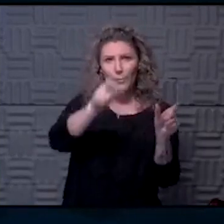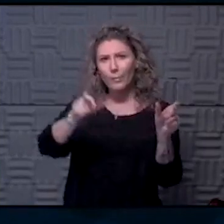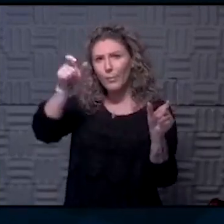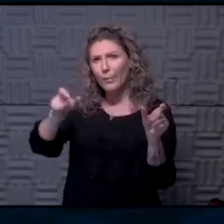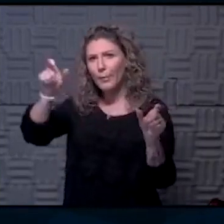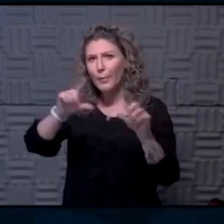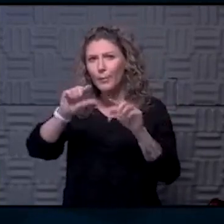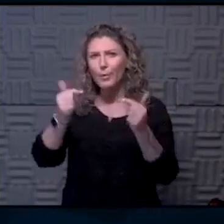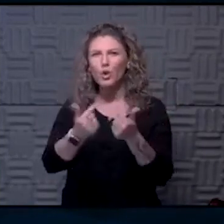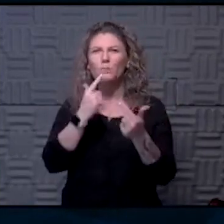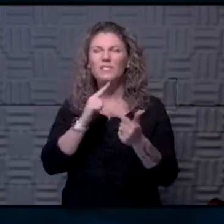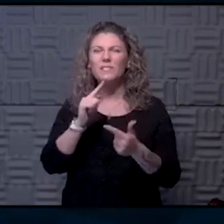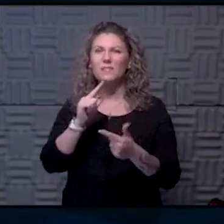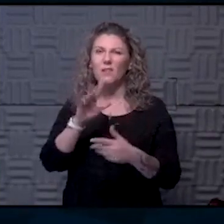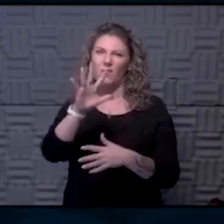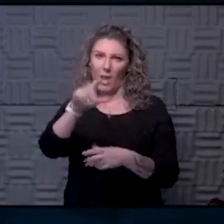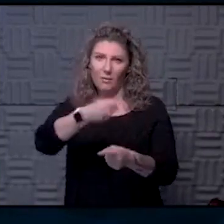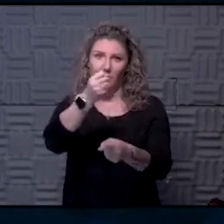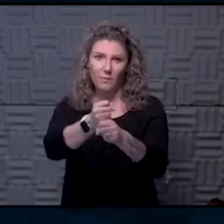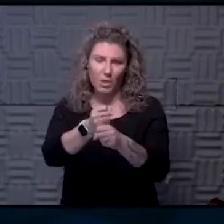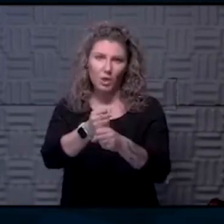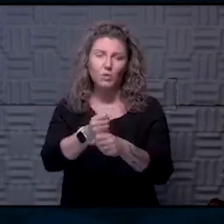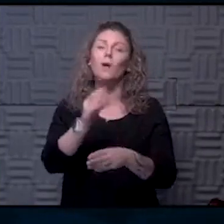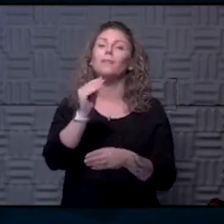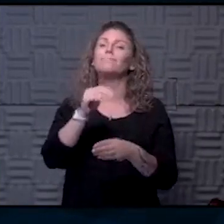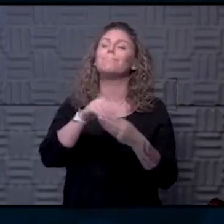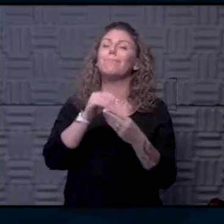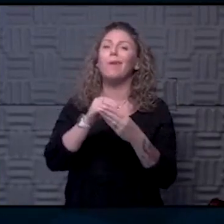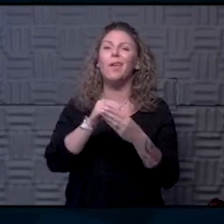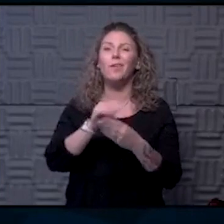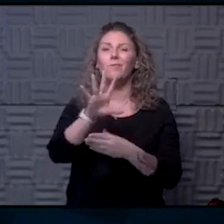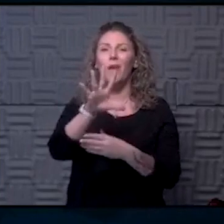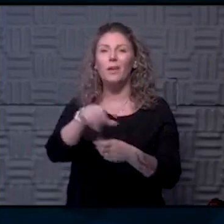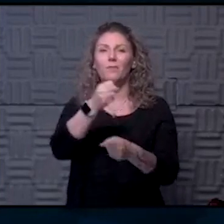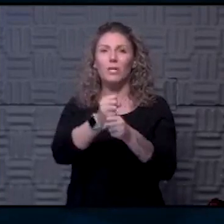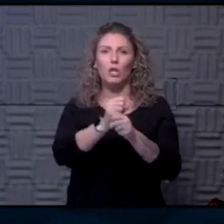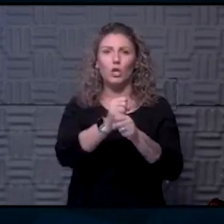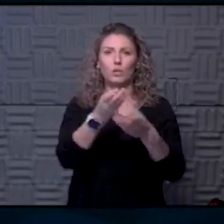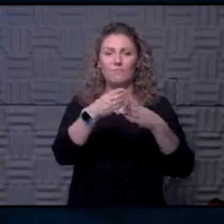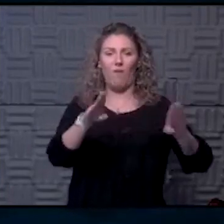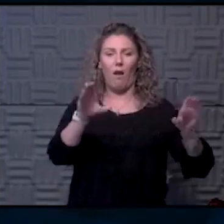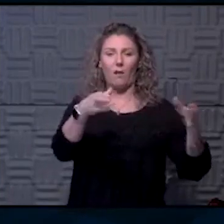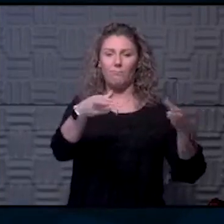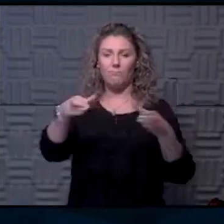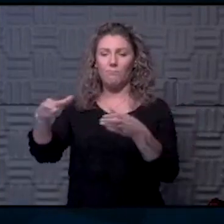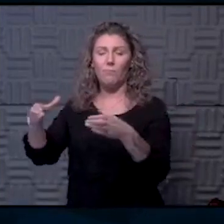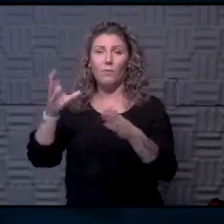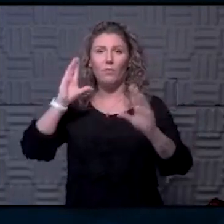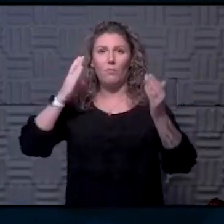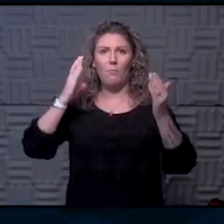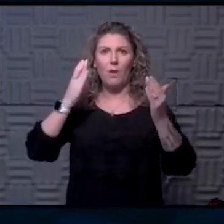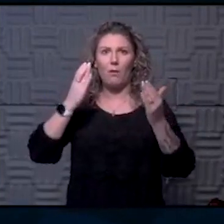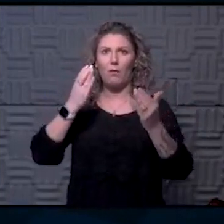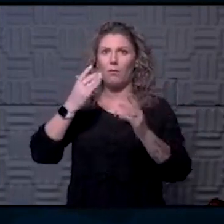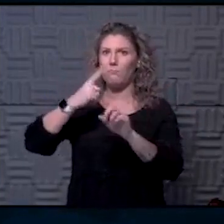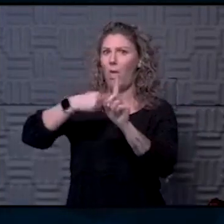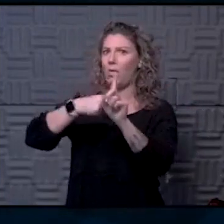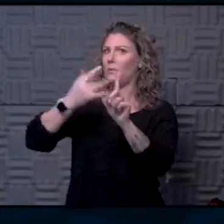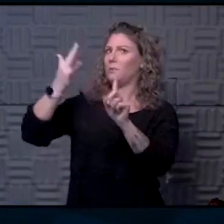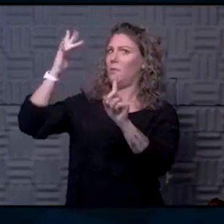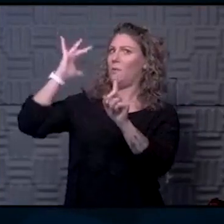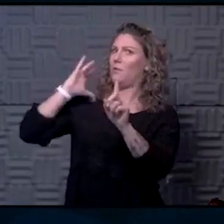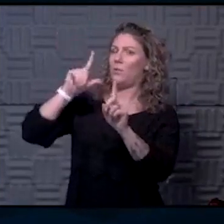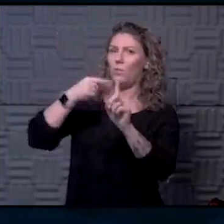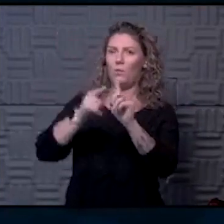sort of by 5 years here, or in 5-year age buckets, comparing several months ago, right, when things were at their